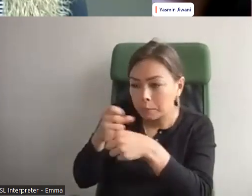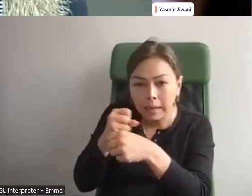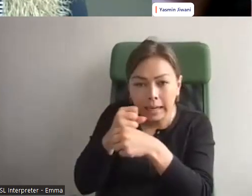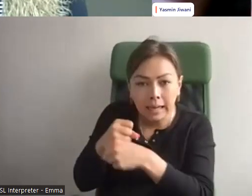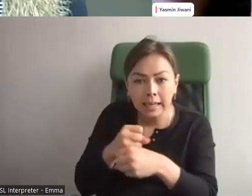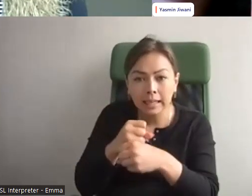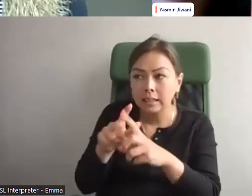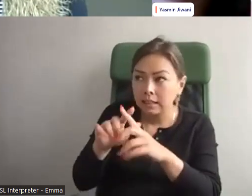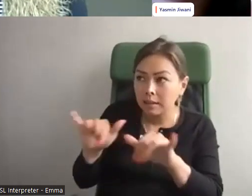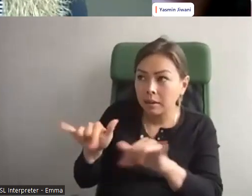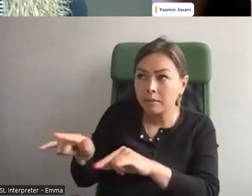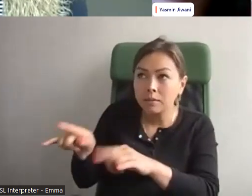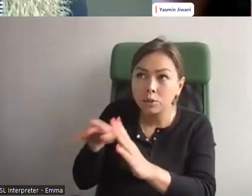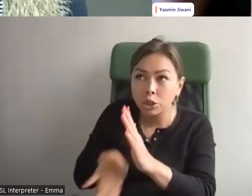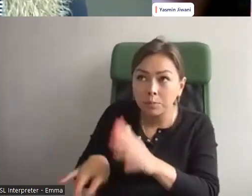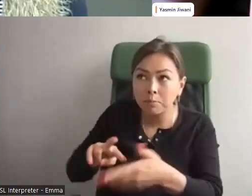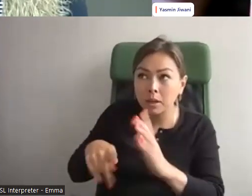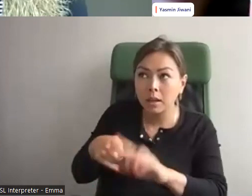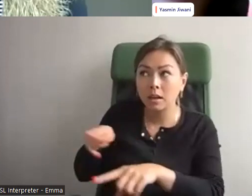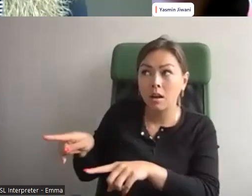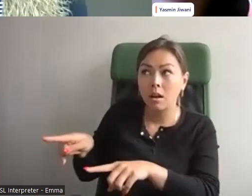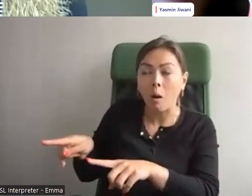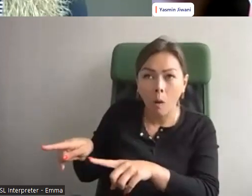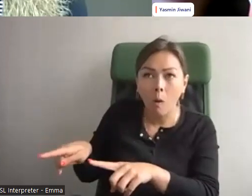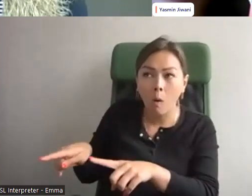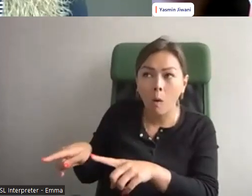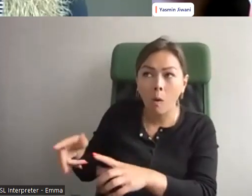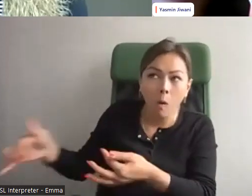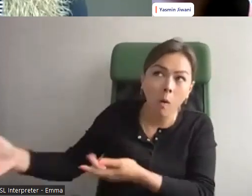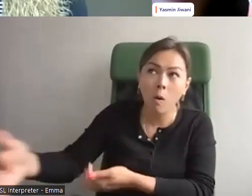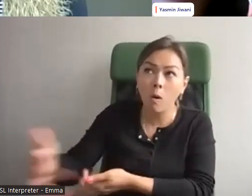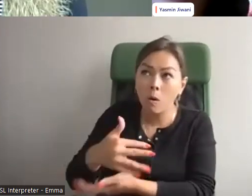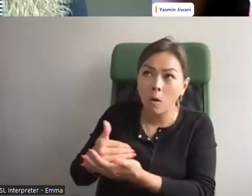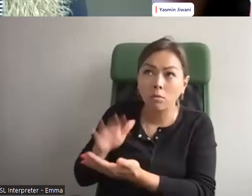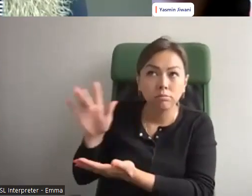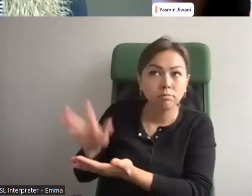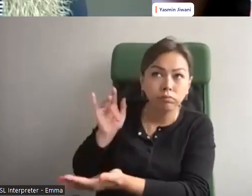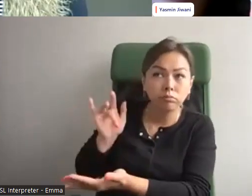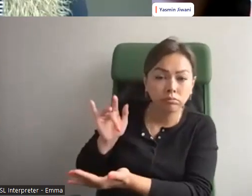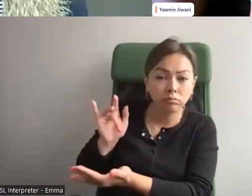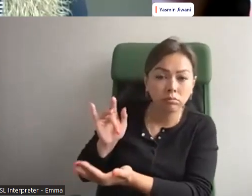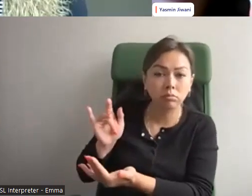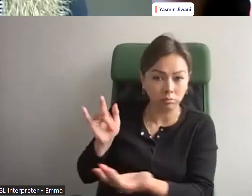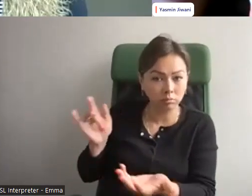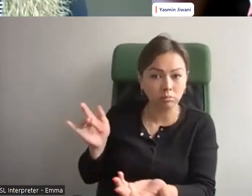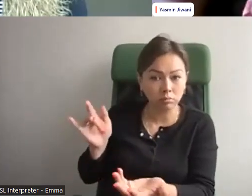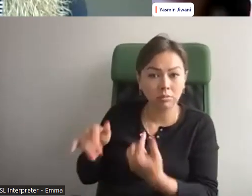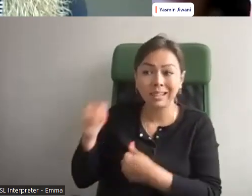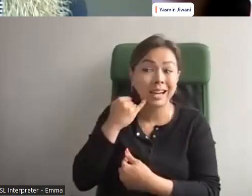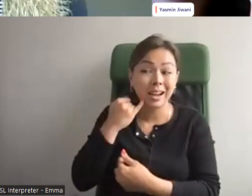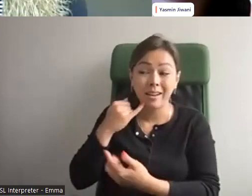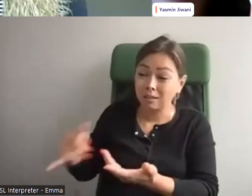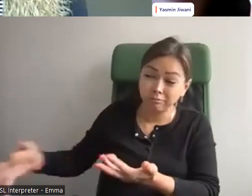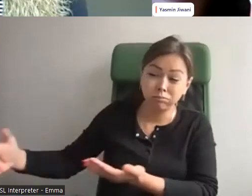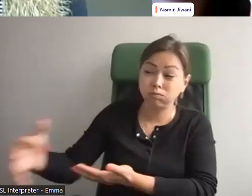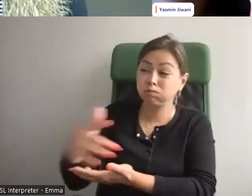cheap labor, so they're expendable. So we can salvage them in that way. When we can't salvage them is when we sort of